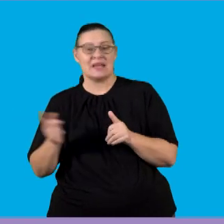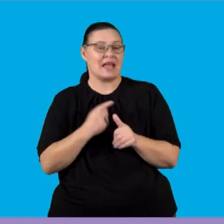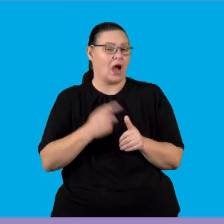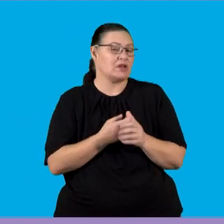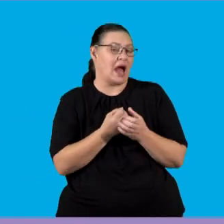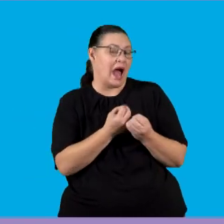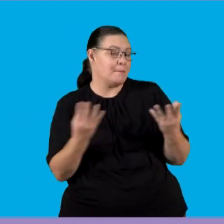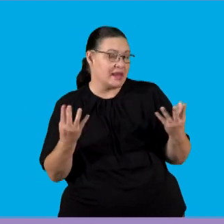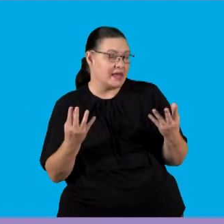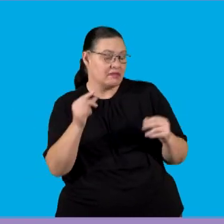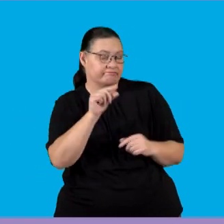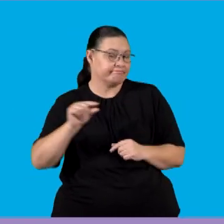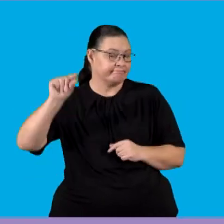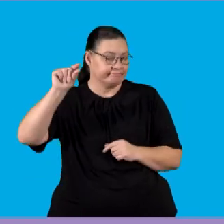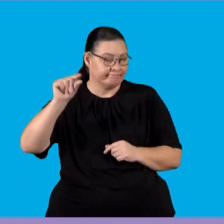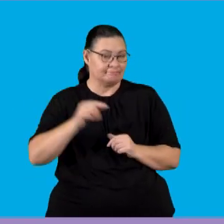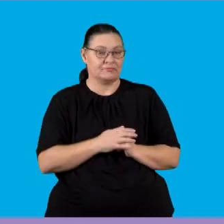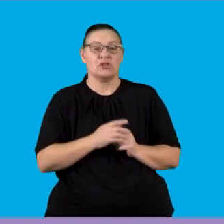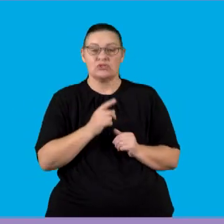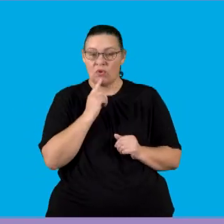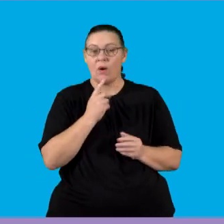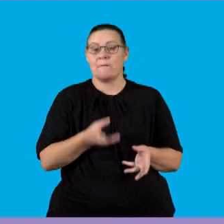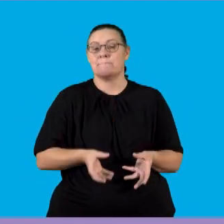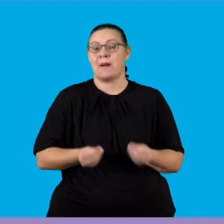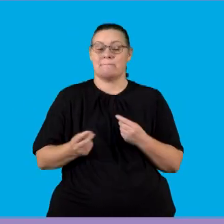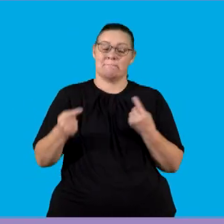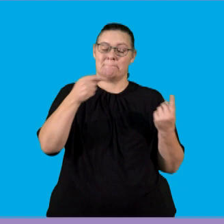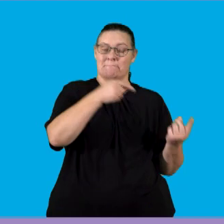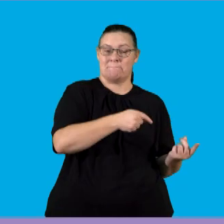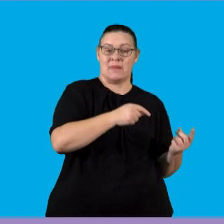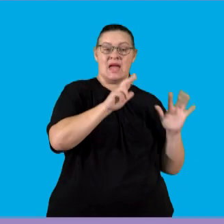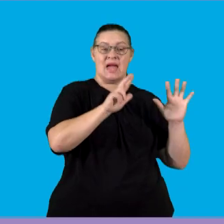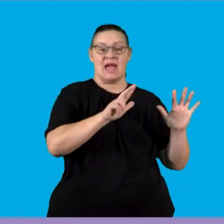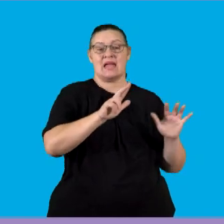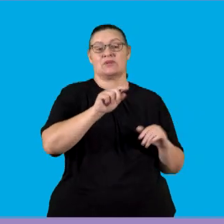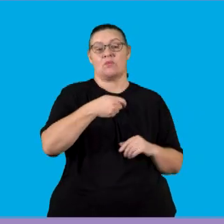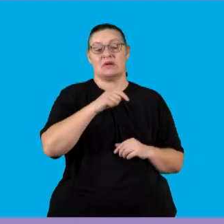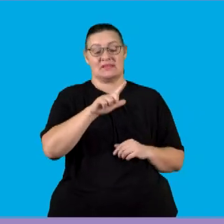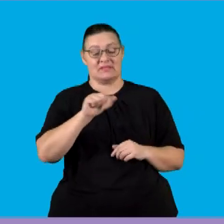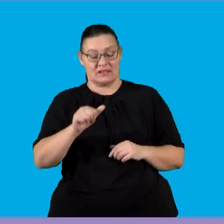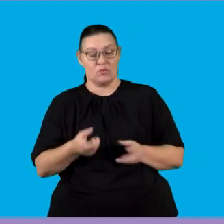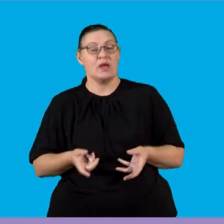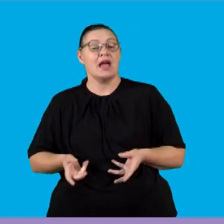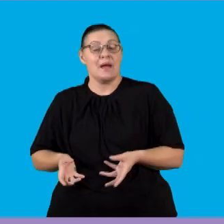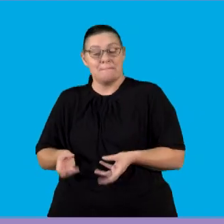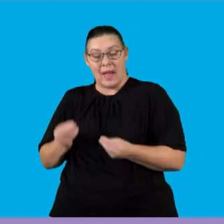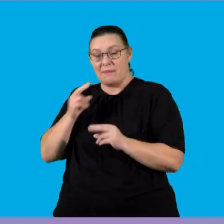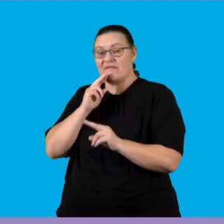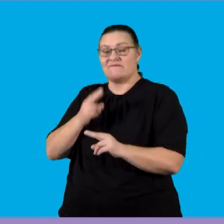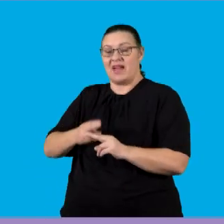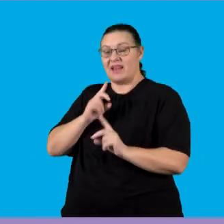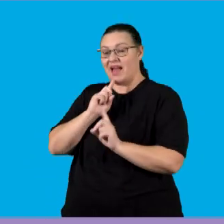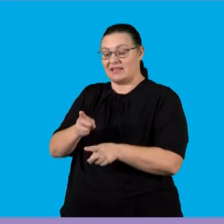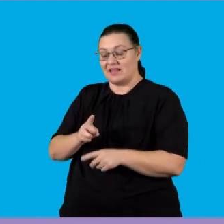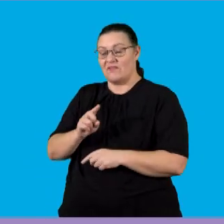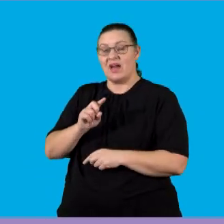count how many tens we are going to multiply into 8,76 so that we can get